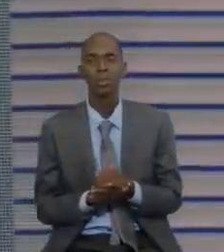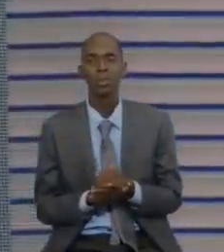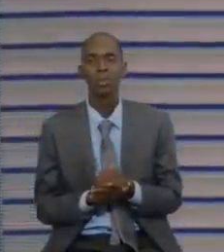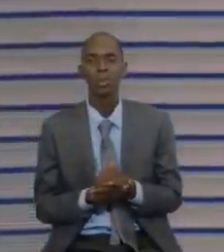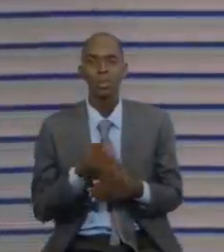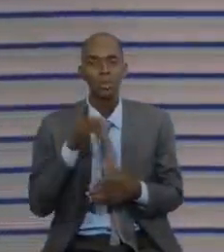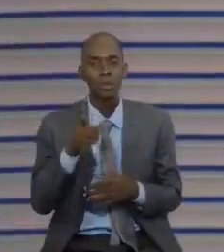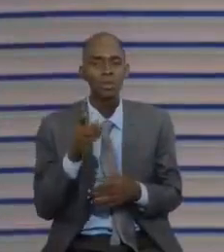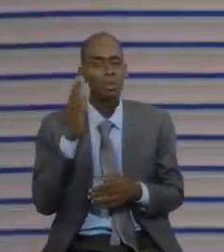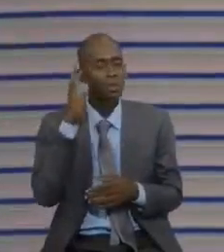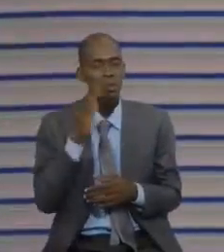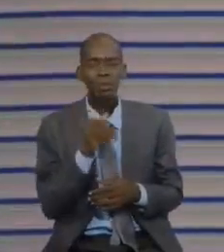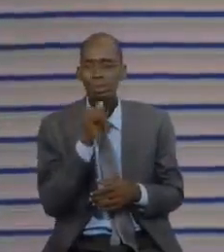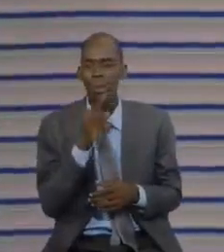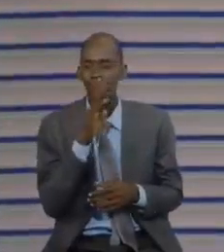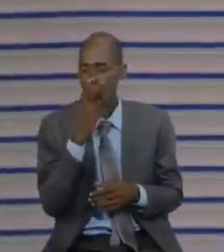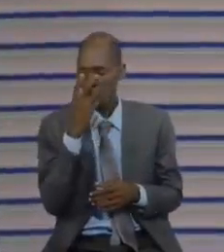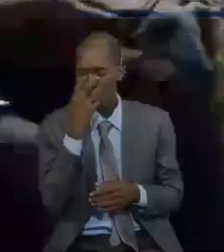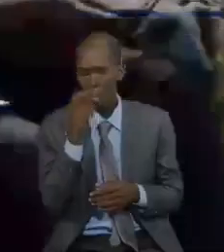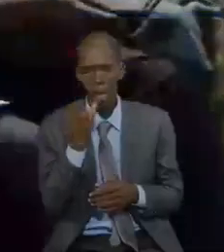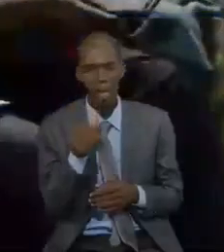You should not be blind anymore.